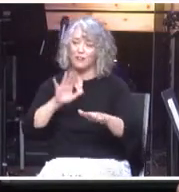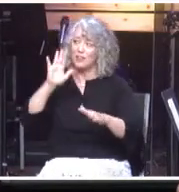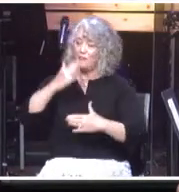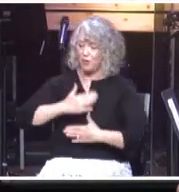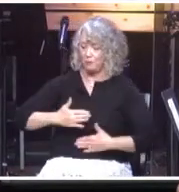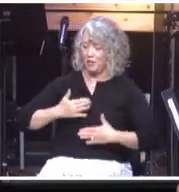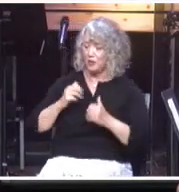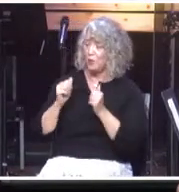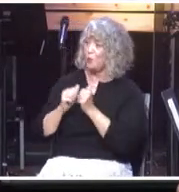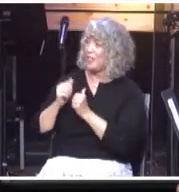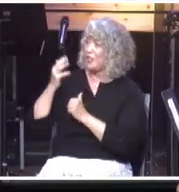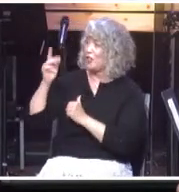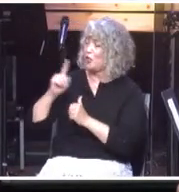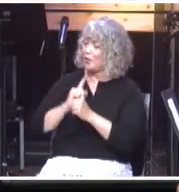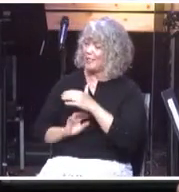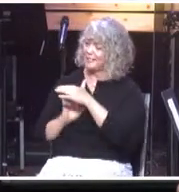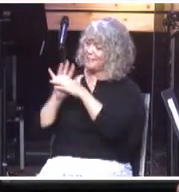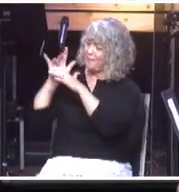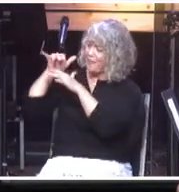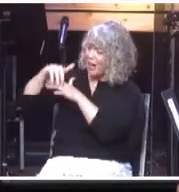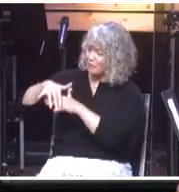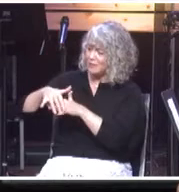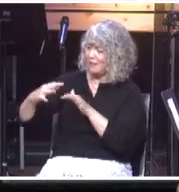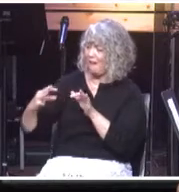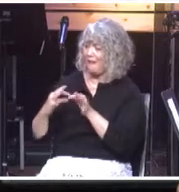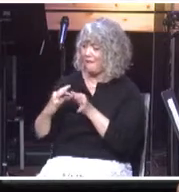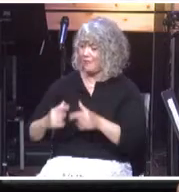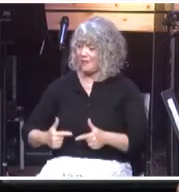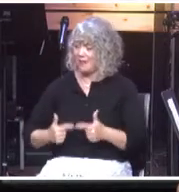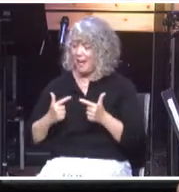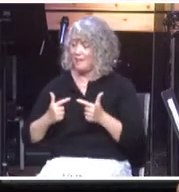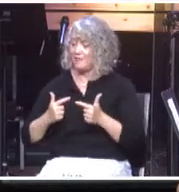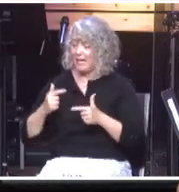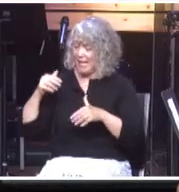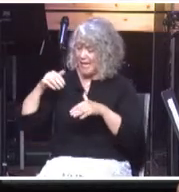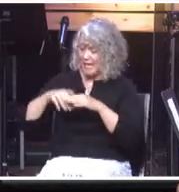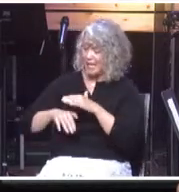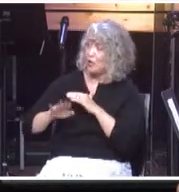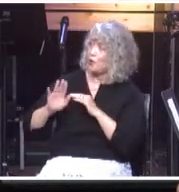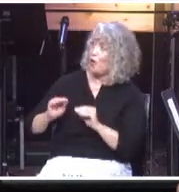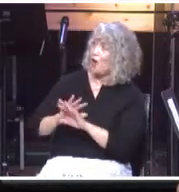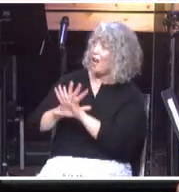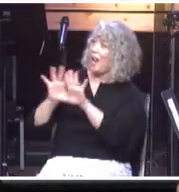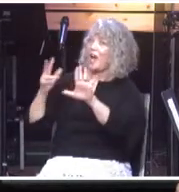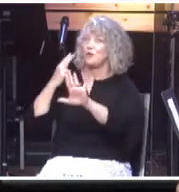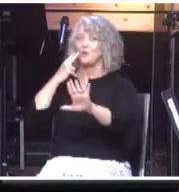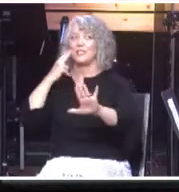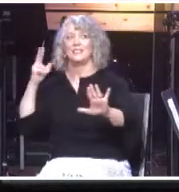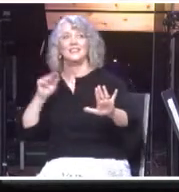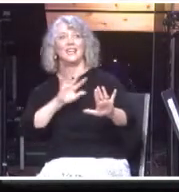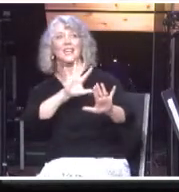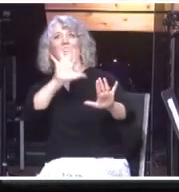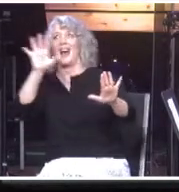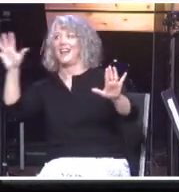For with you is the fountain of life, and in your light we see light."